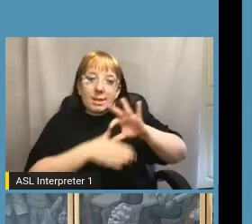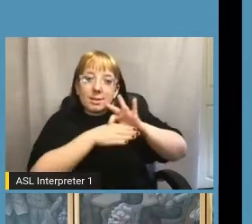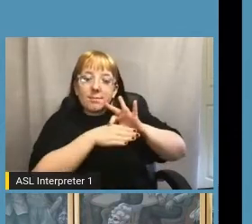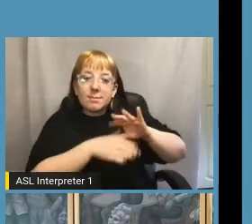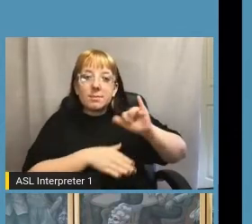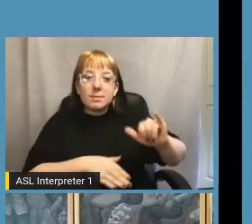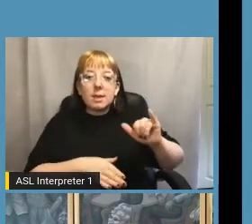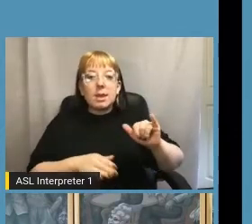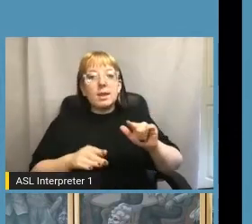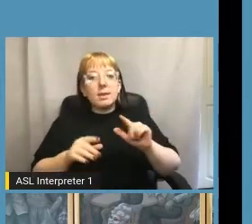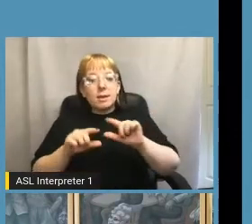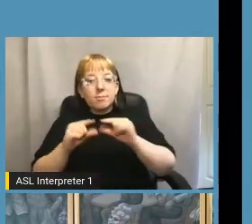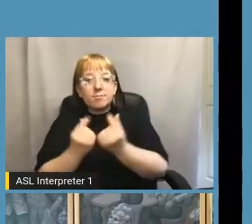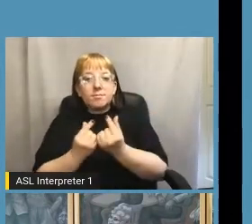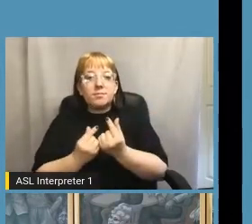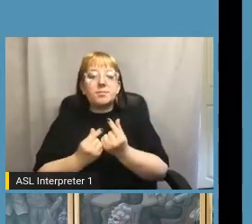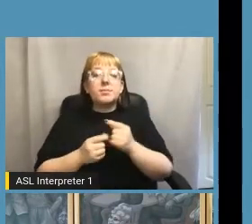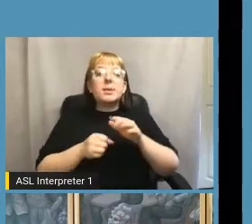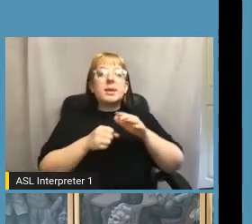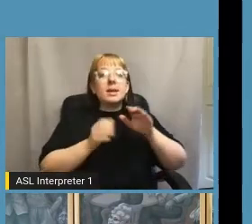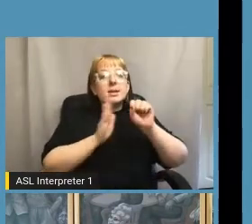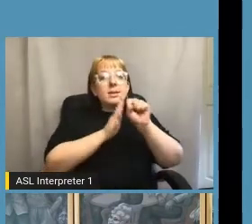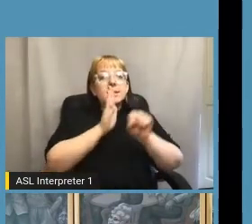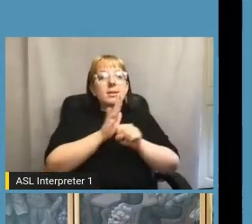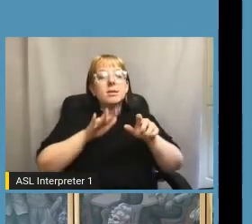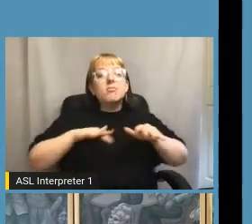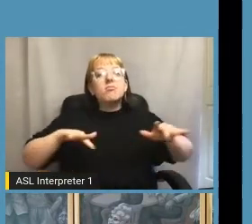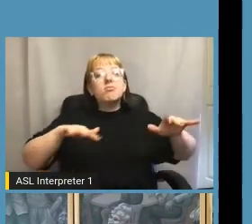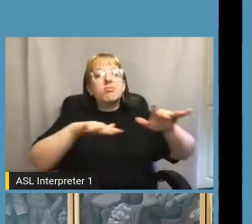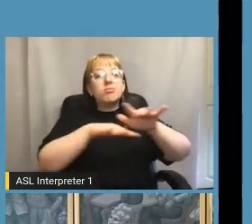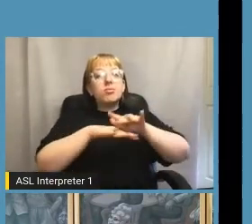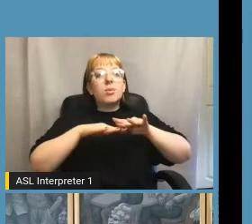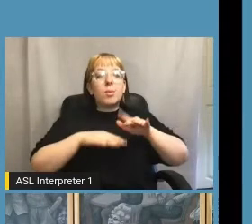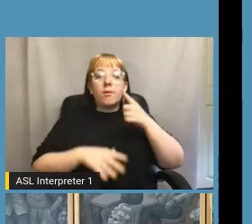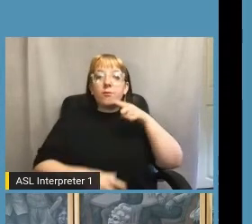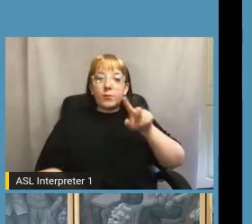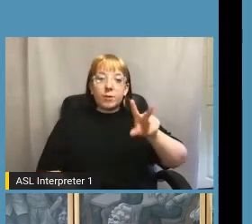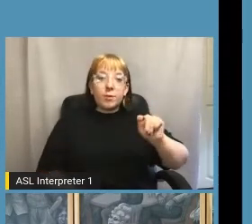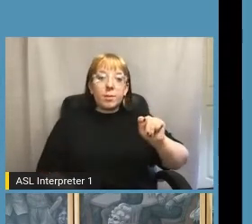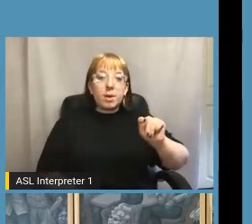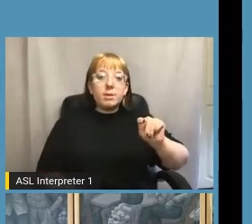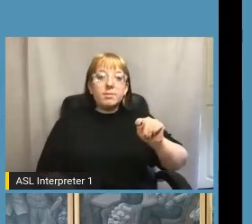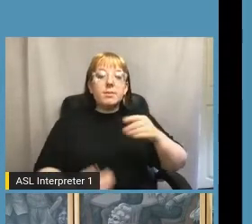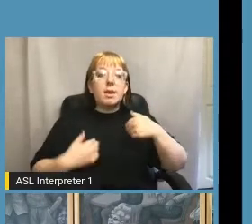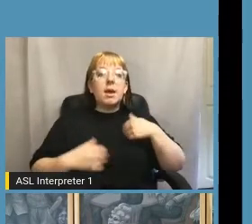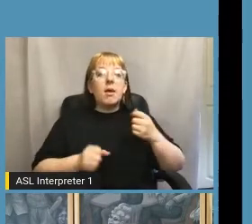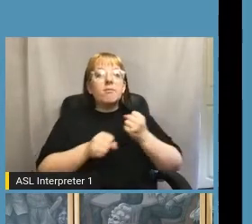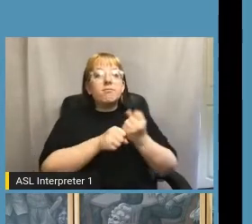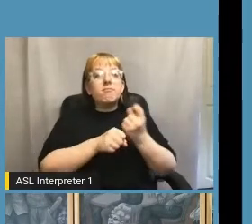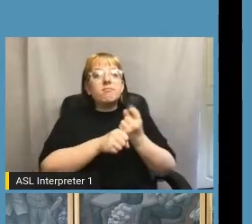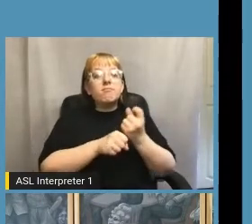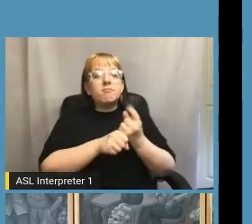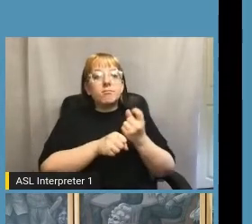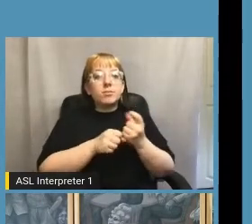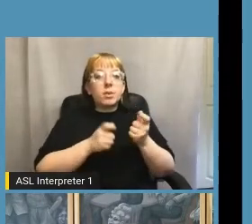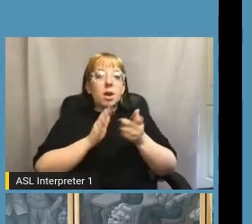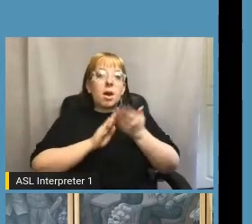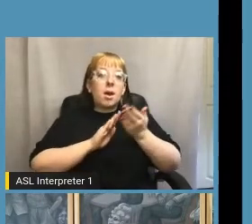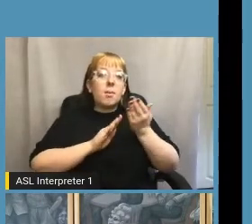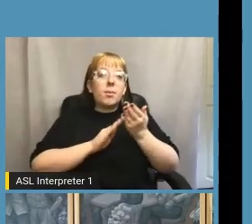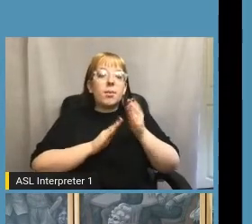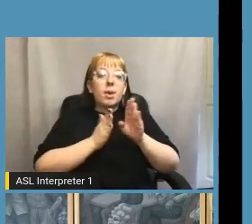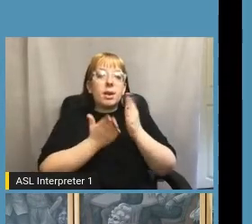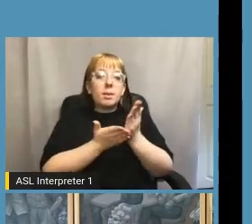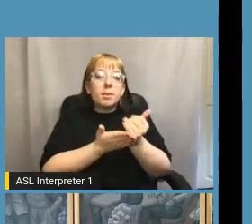are the statewide historical society for the state of Vermont. We have an annual operating budget of around $2 million. We